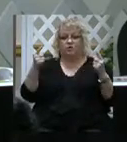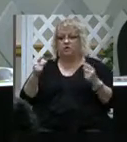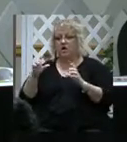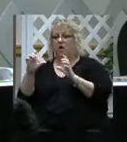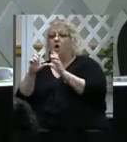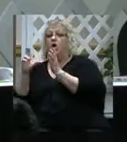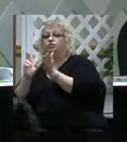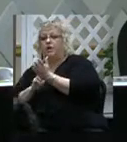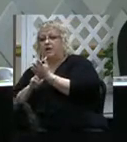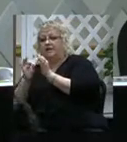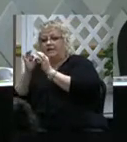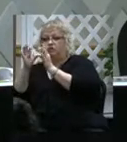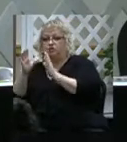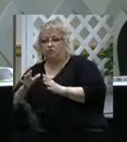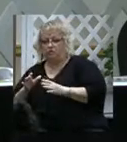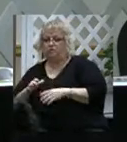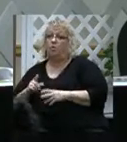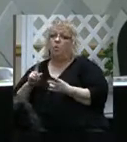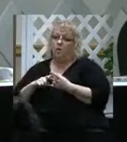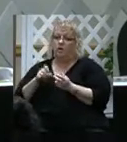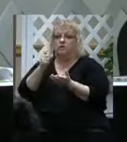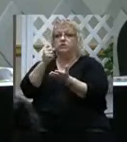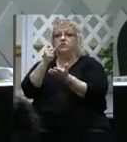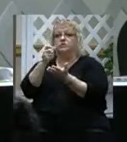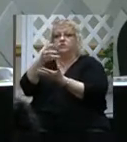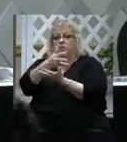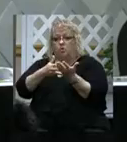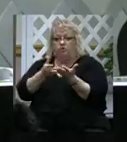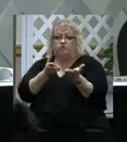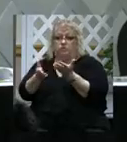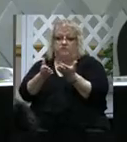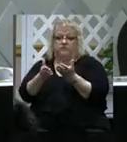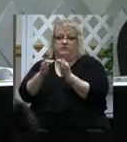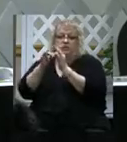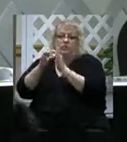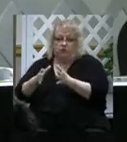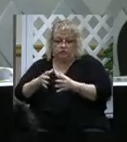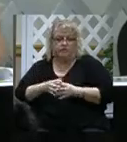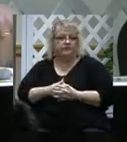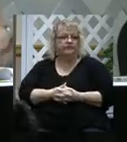translators, or social service or medical interpreters.